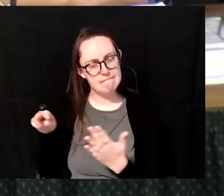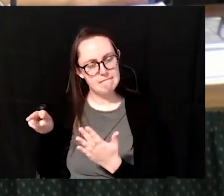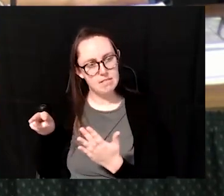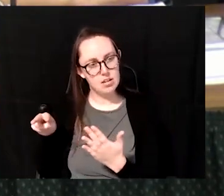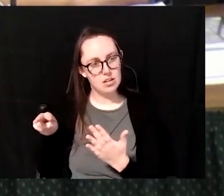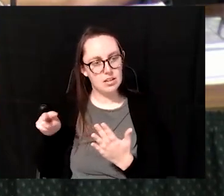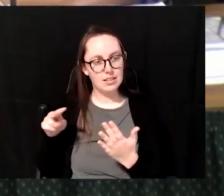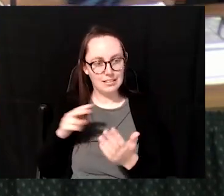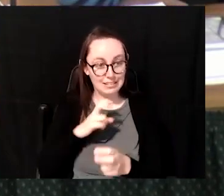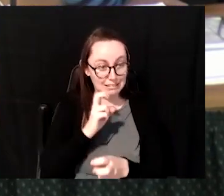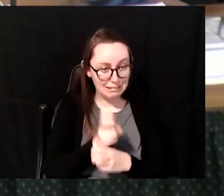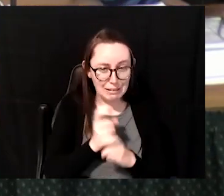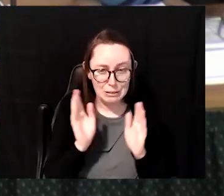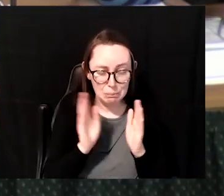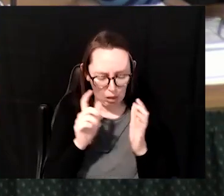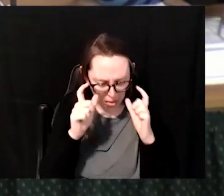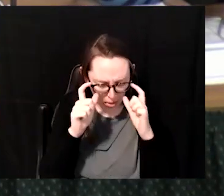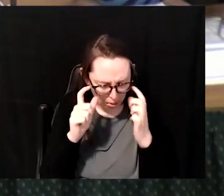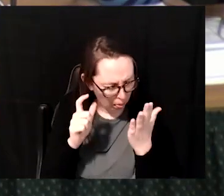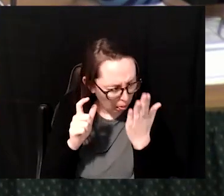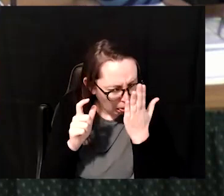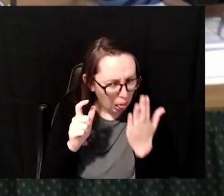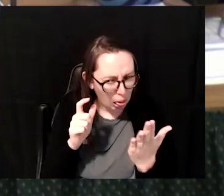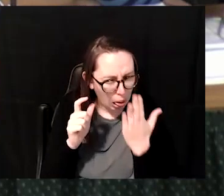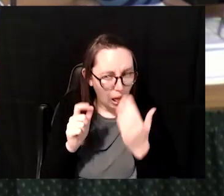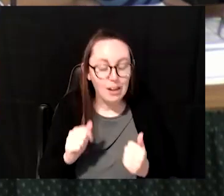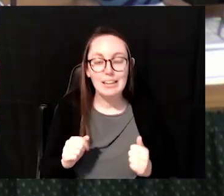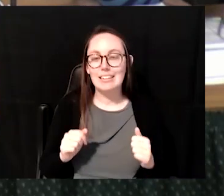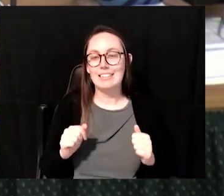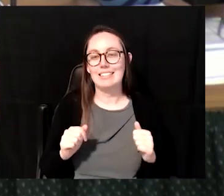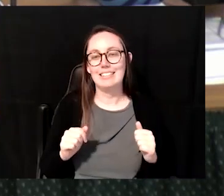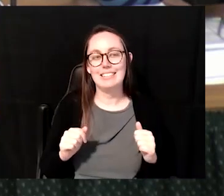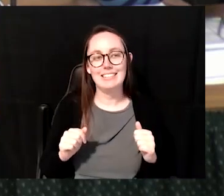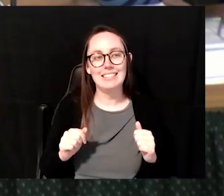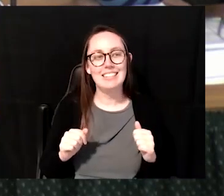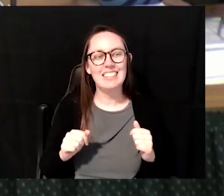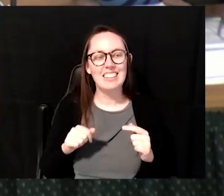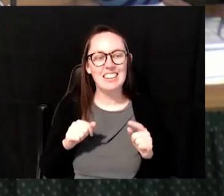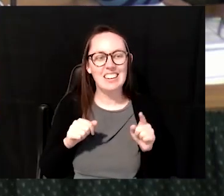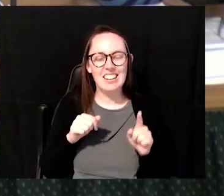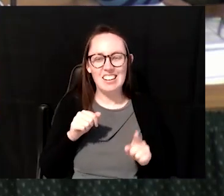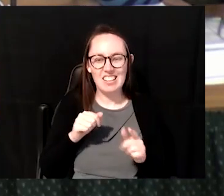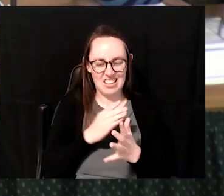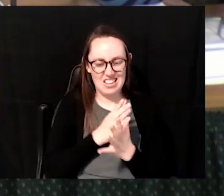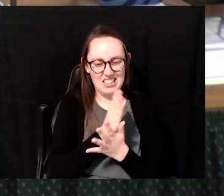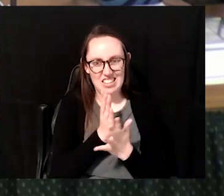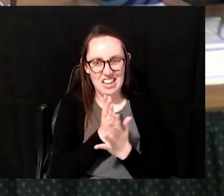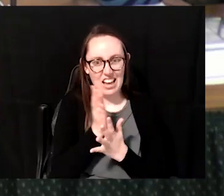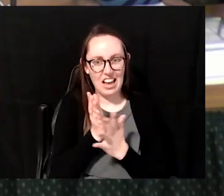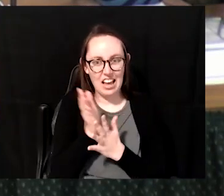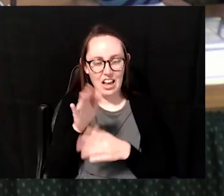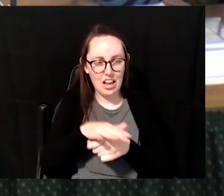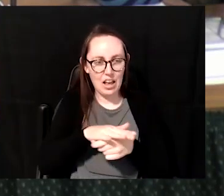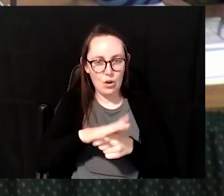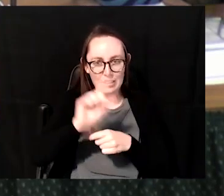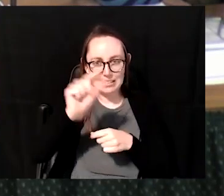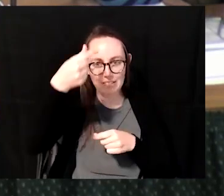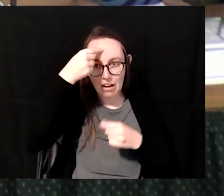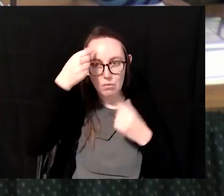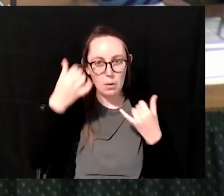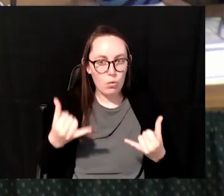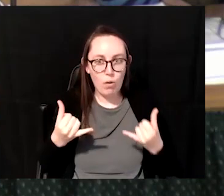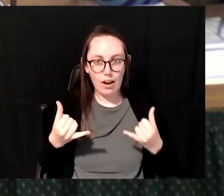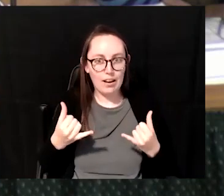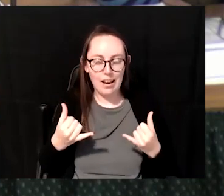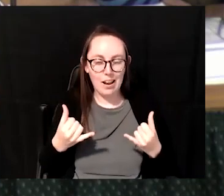right now um they are all sort of areas of government that we don't do as